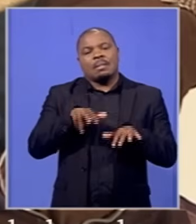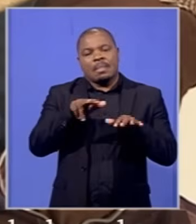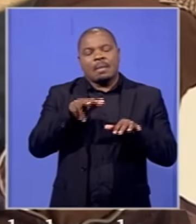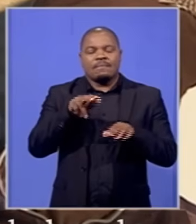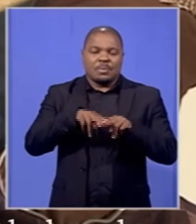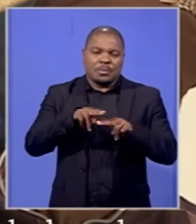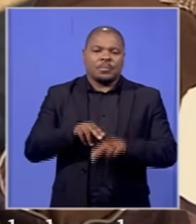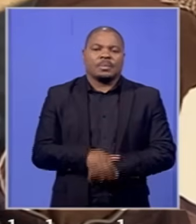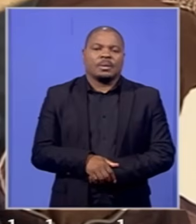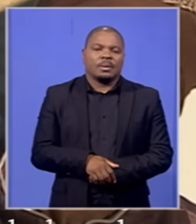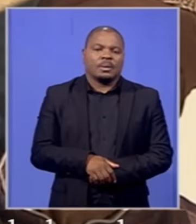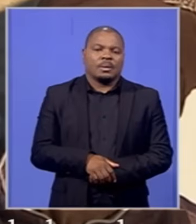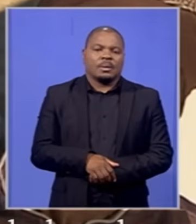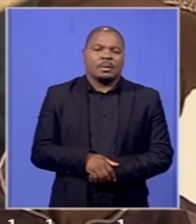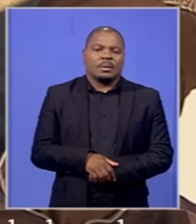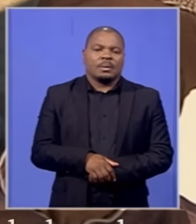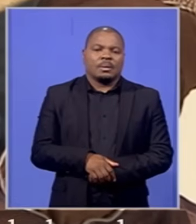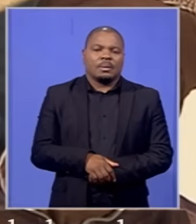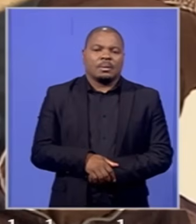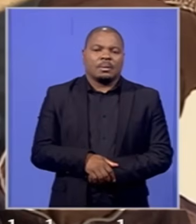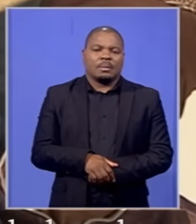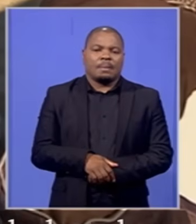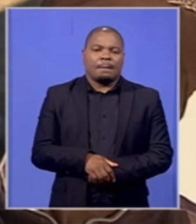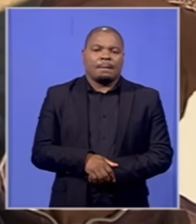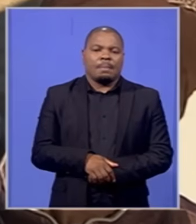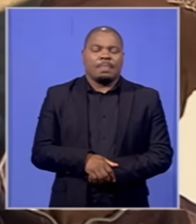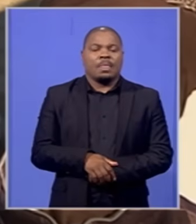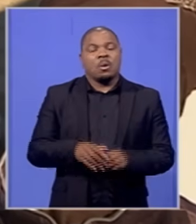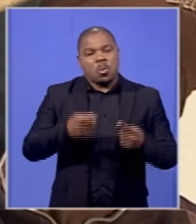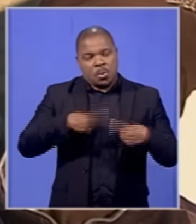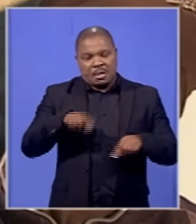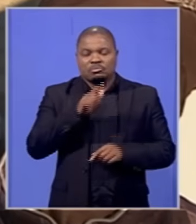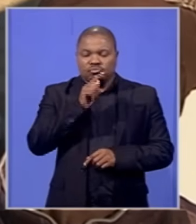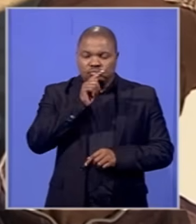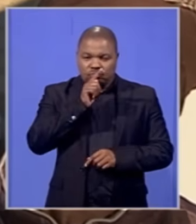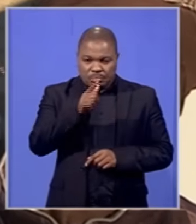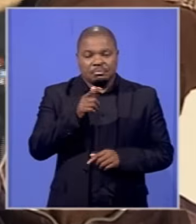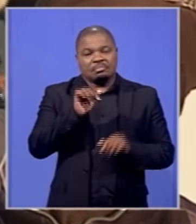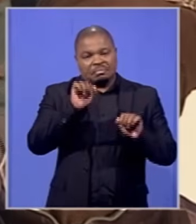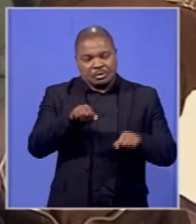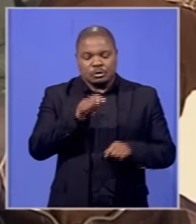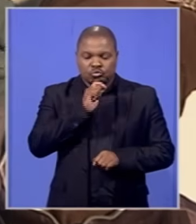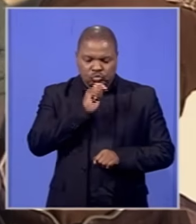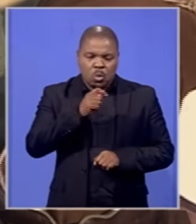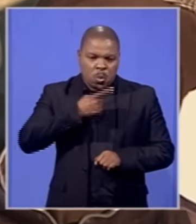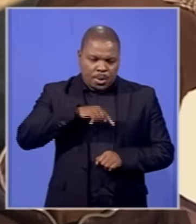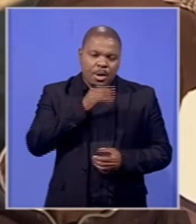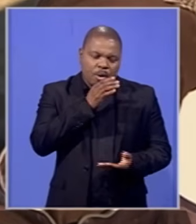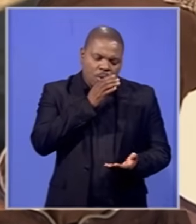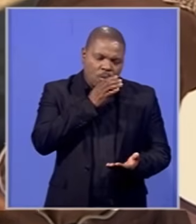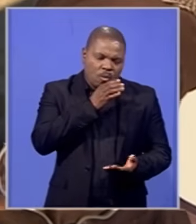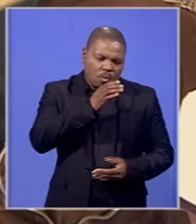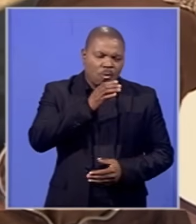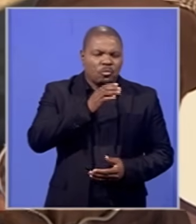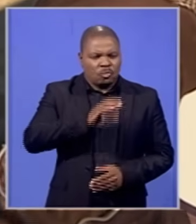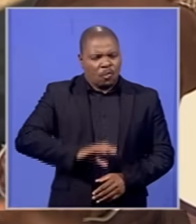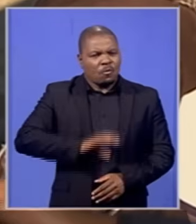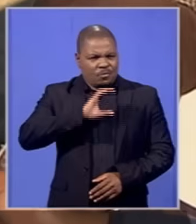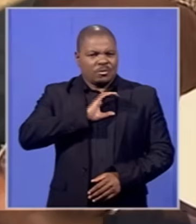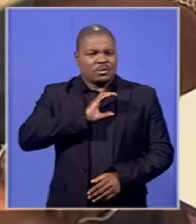We can safely report that we are confident that